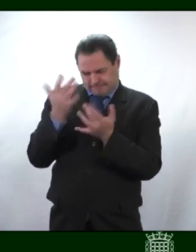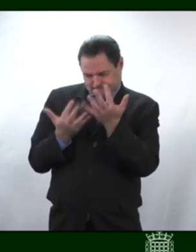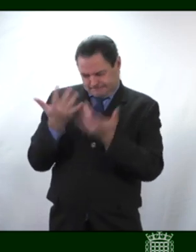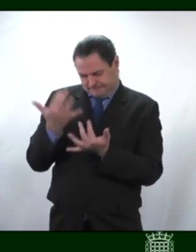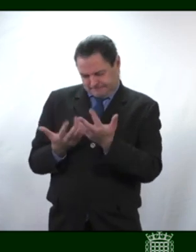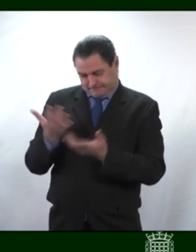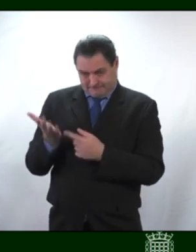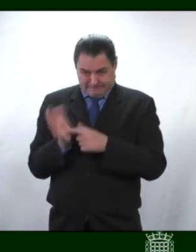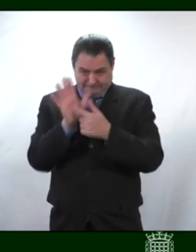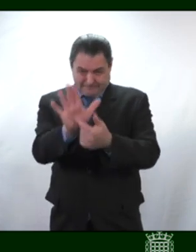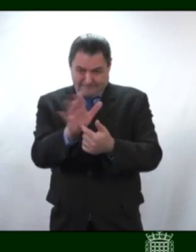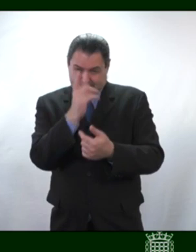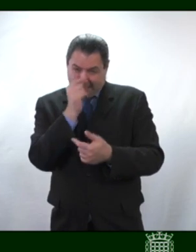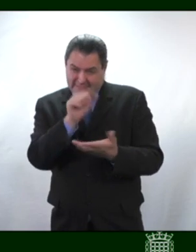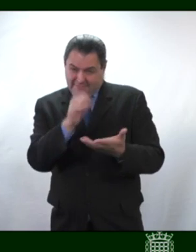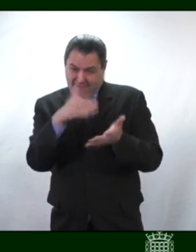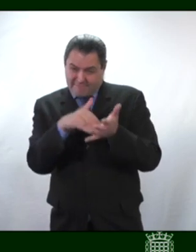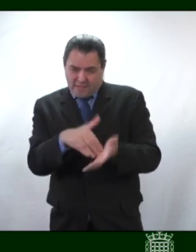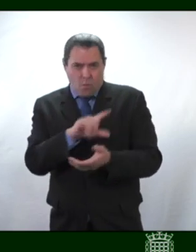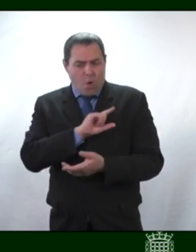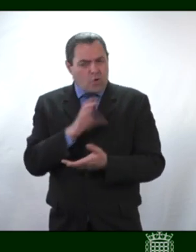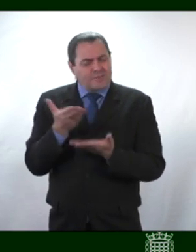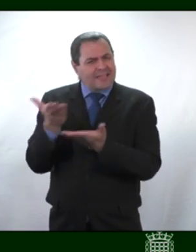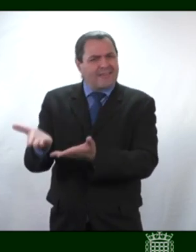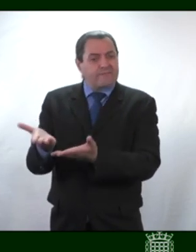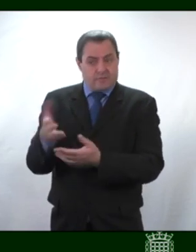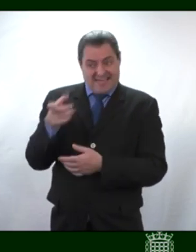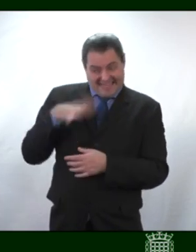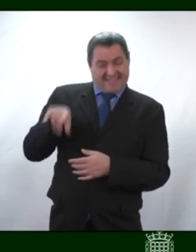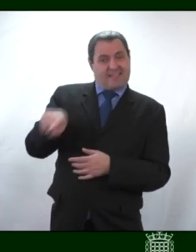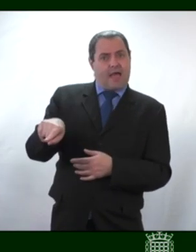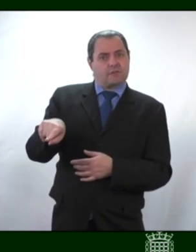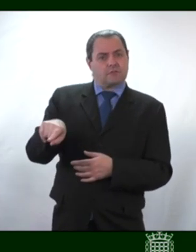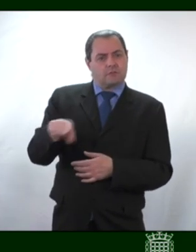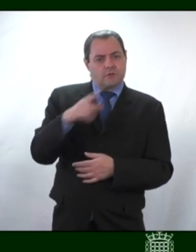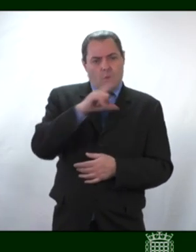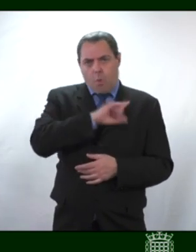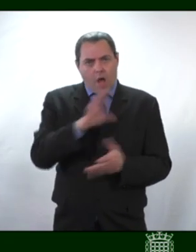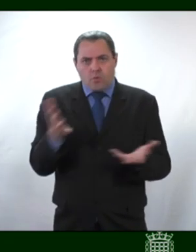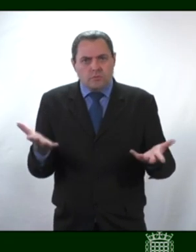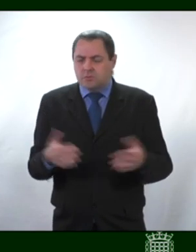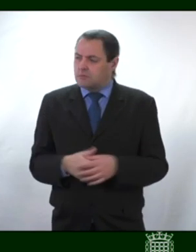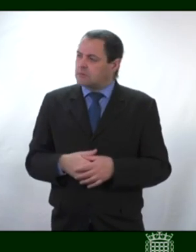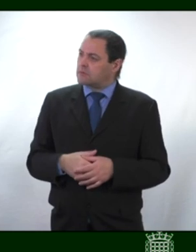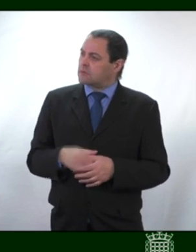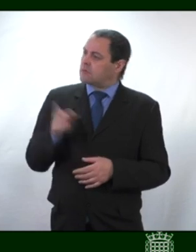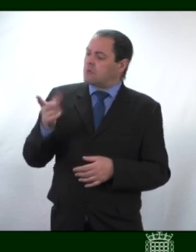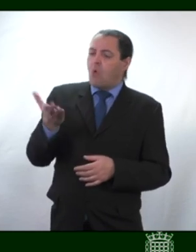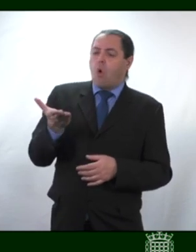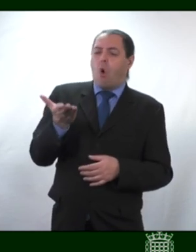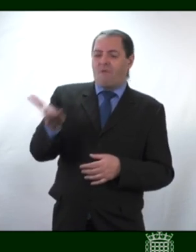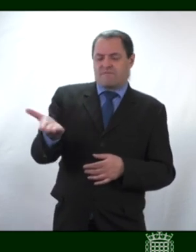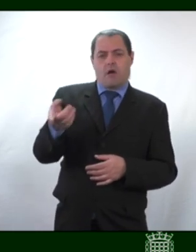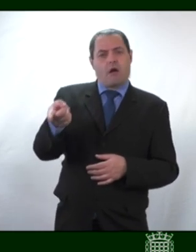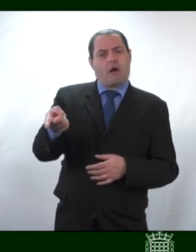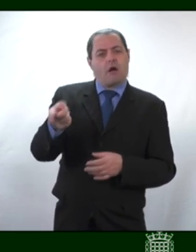requirements. Why can't the government just give Greater Manchester what we need? Well, the offer that was made to Greater